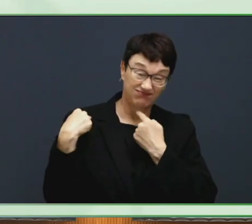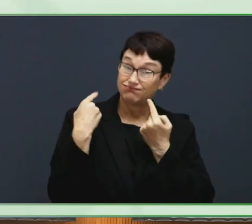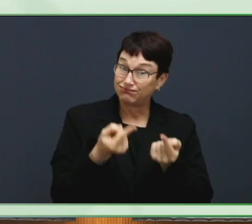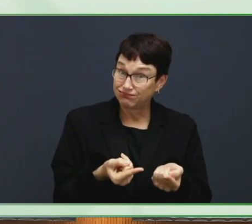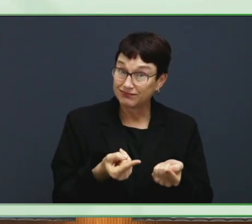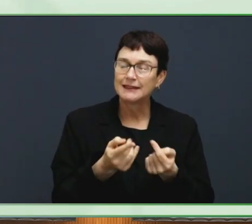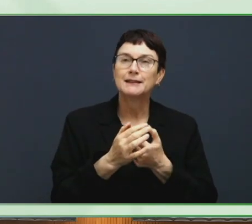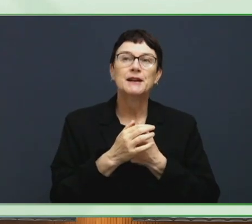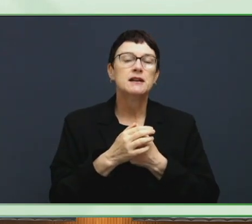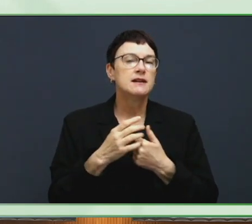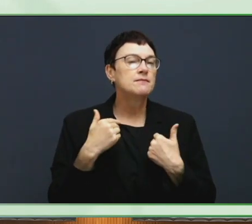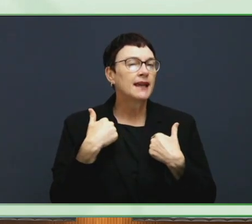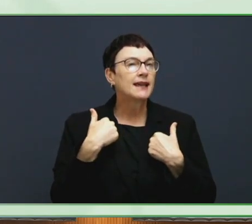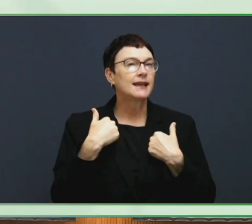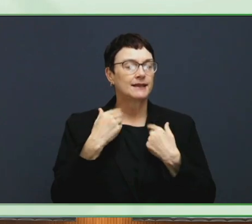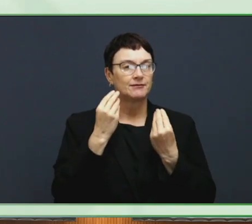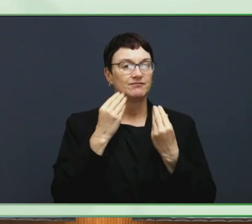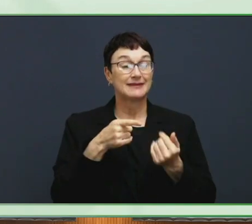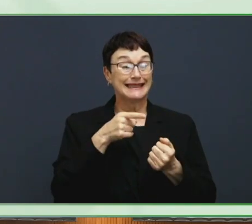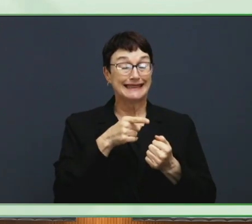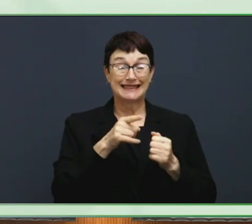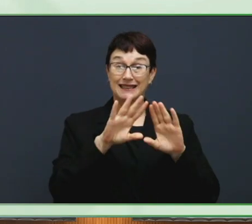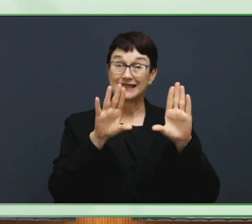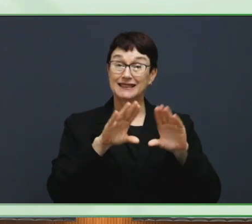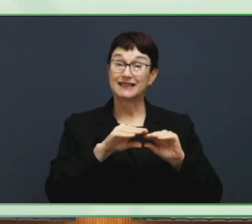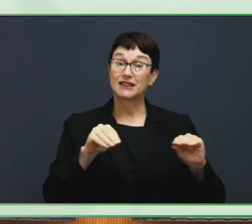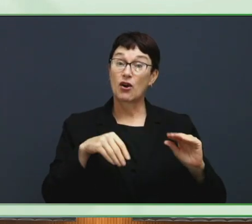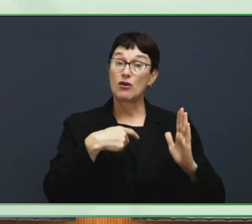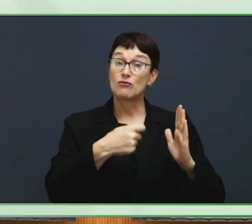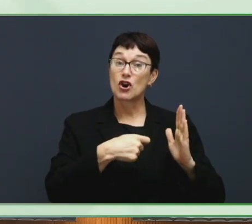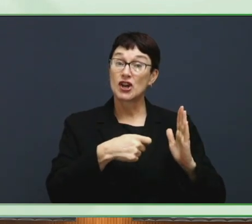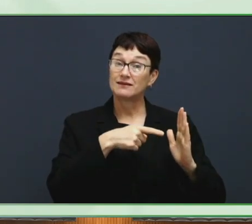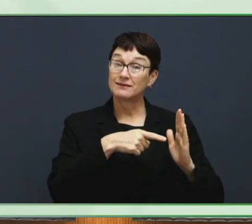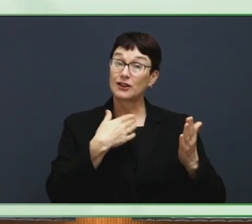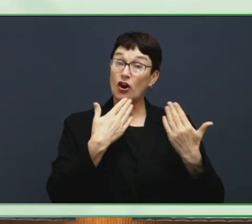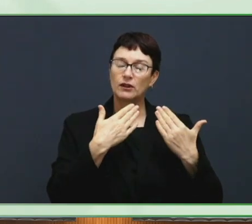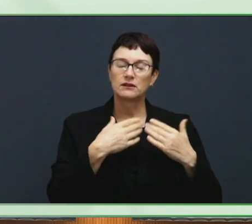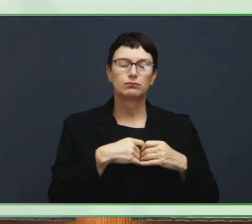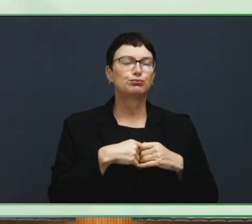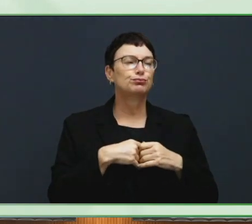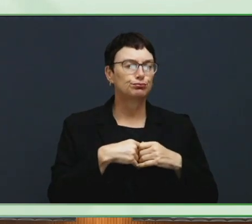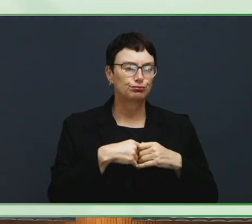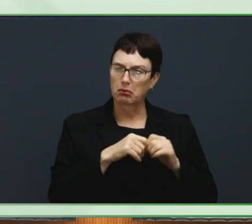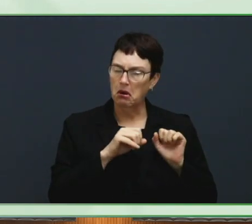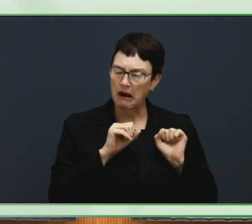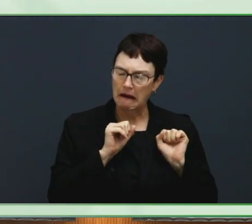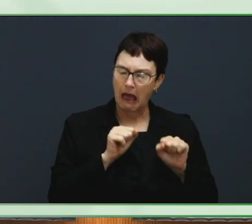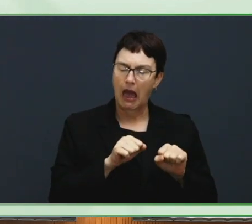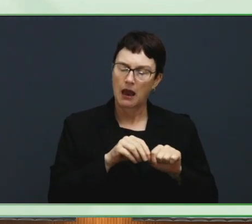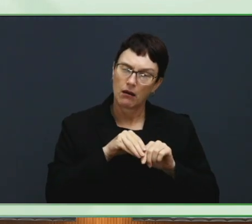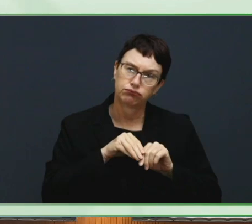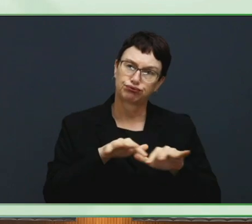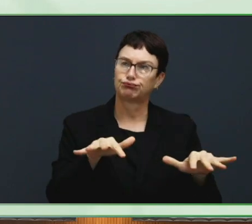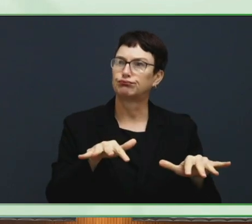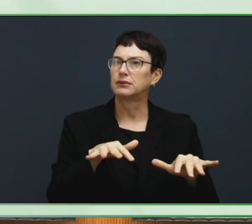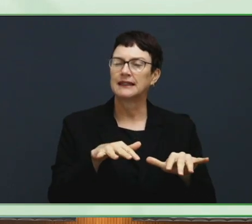is Zero Project Conference influences a lot and motivates us when we go back to our